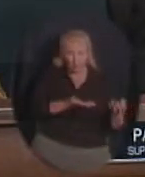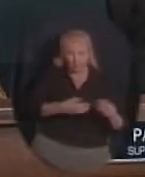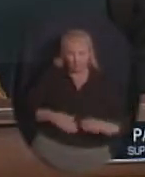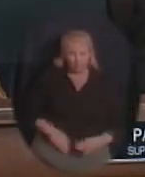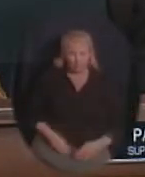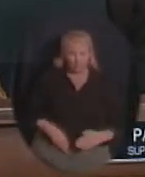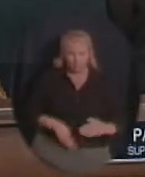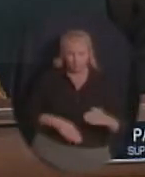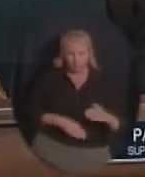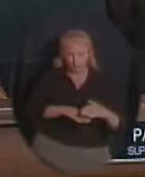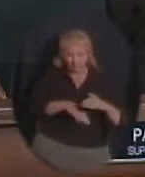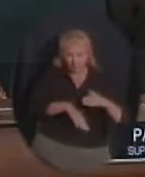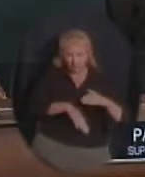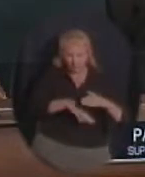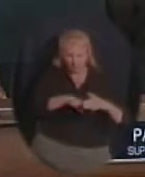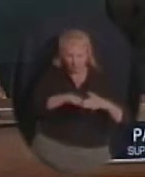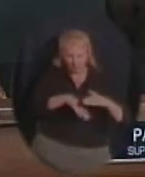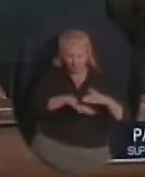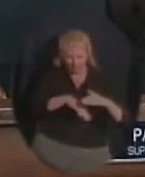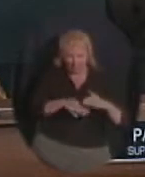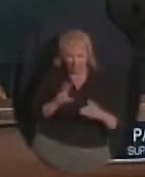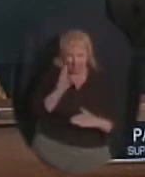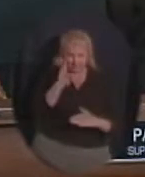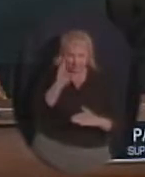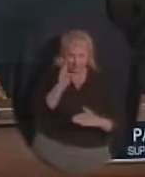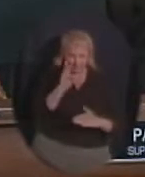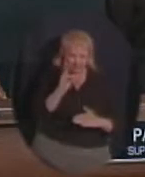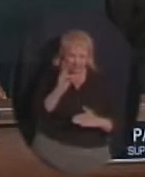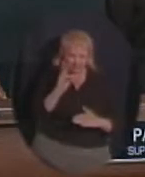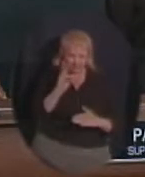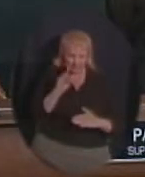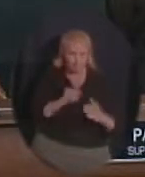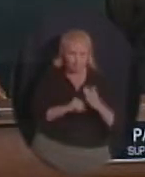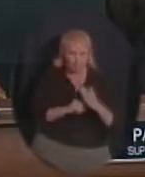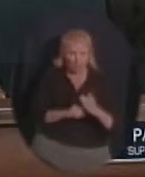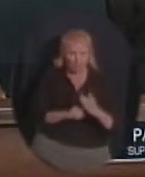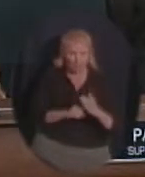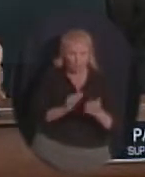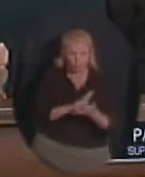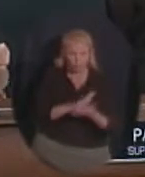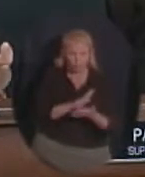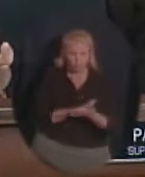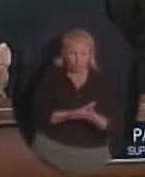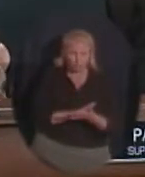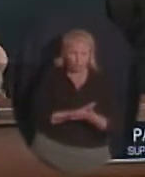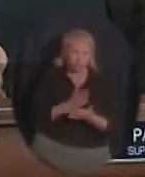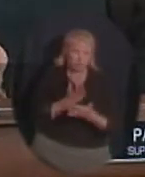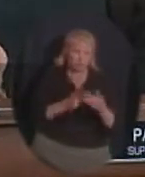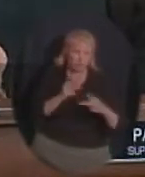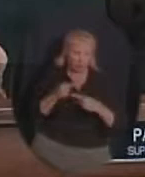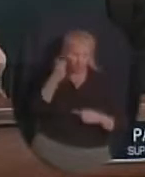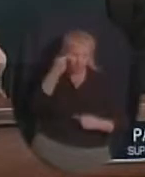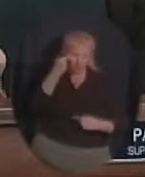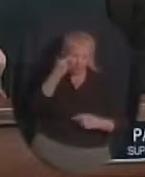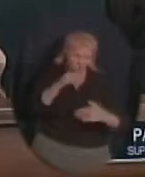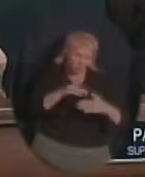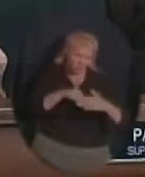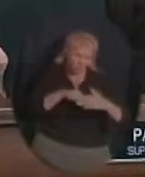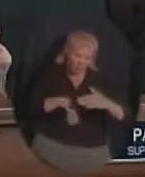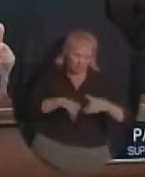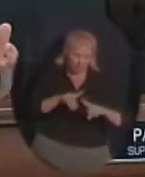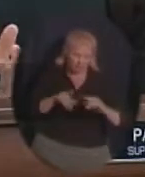a minimum of 6 pilot schools. There's some discussion whether we could do fewer, but we wanted to make sure if we were going to look at